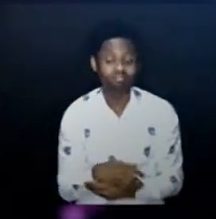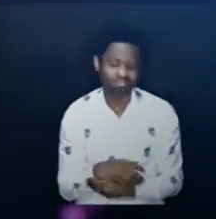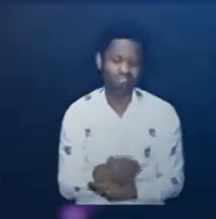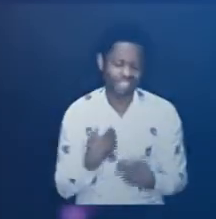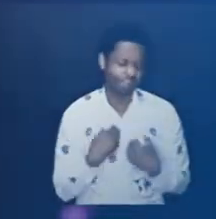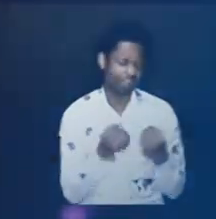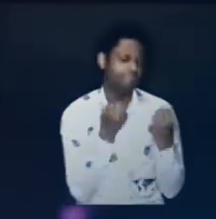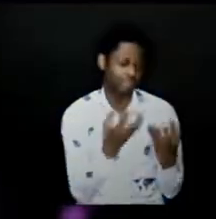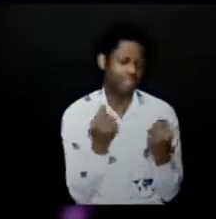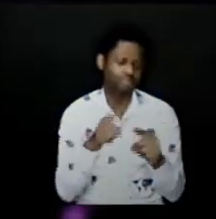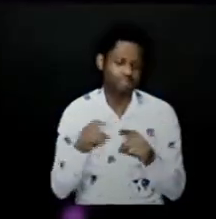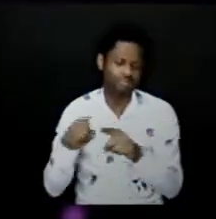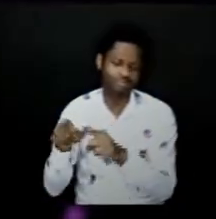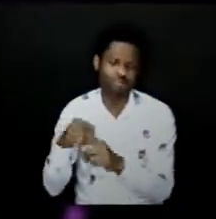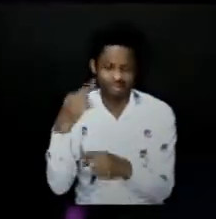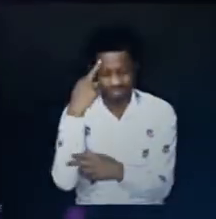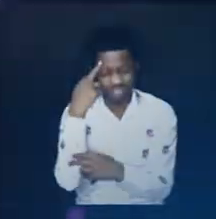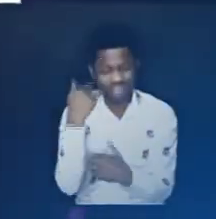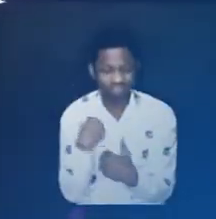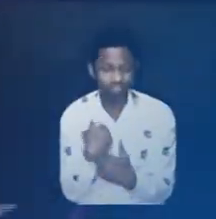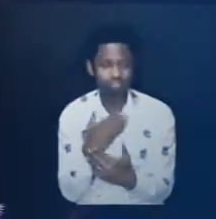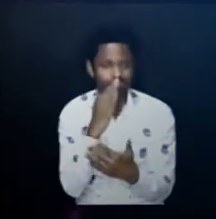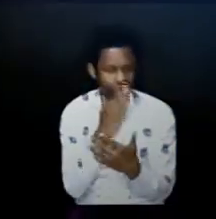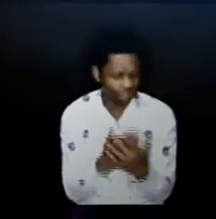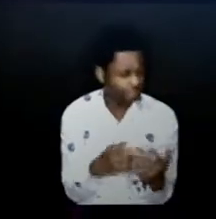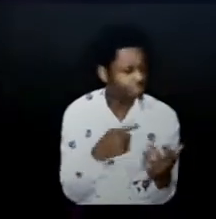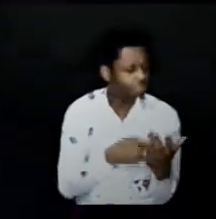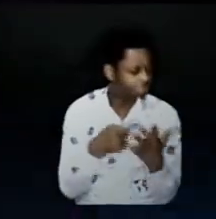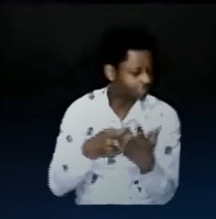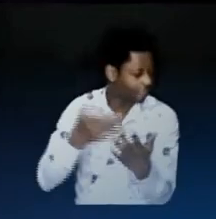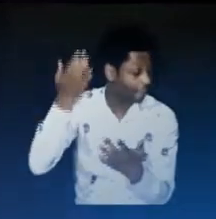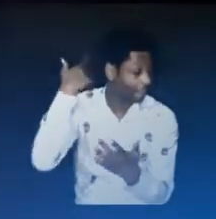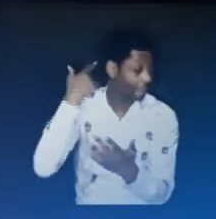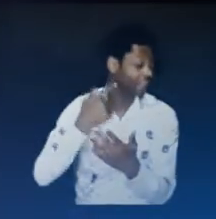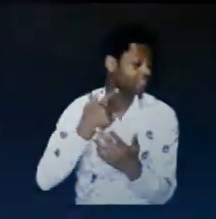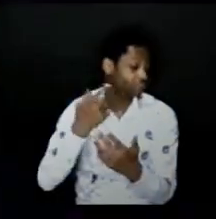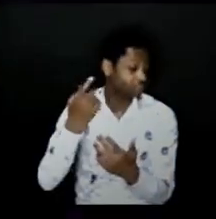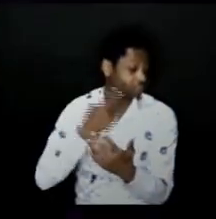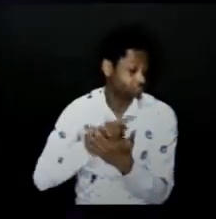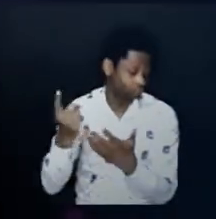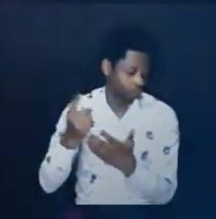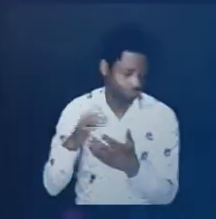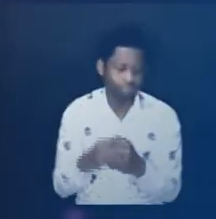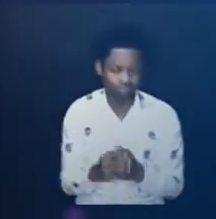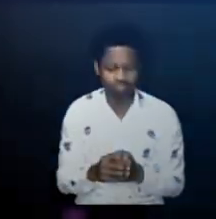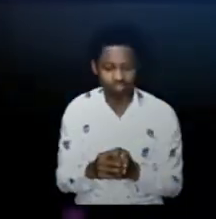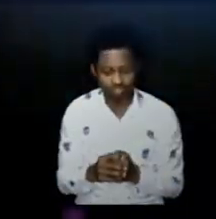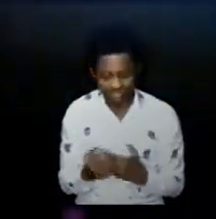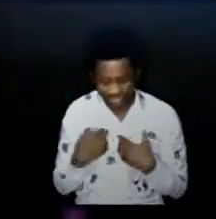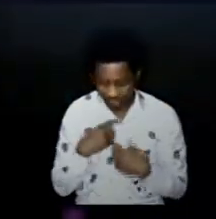many reasons. Some we have discussed the previous week. But let's take this one from